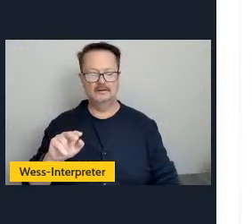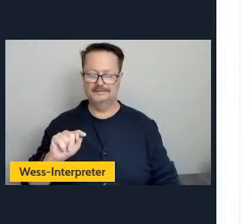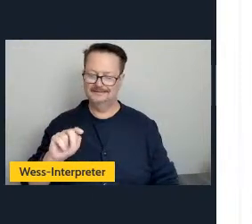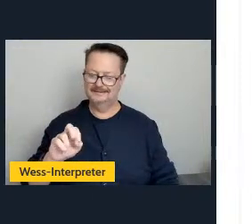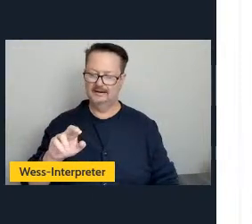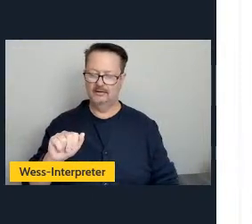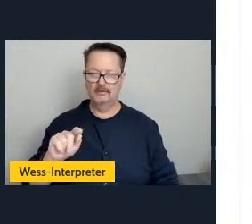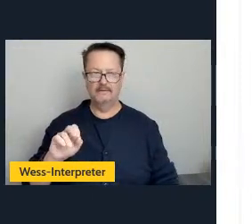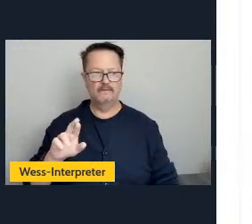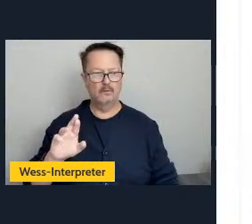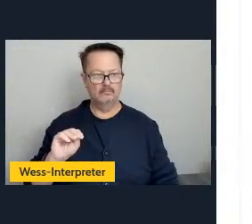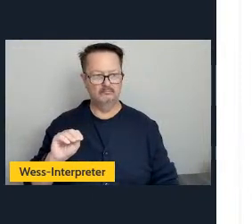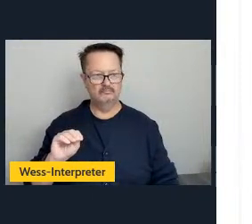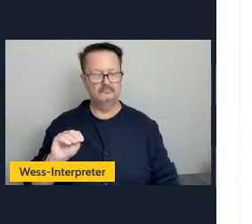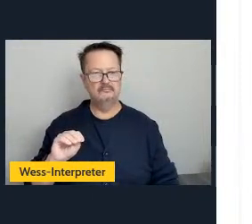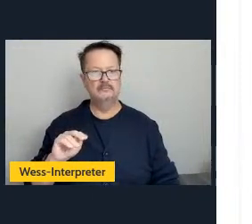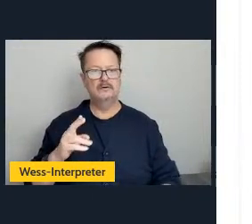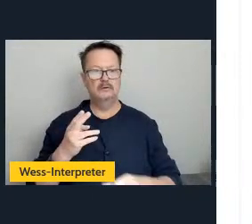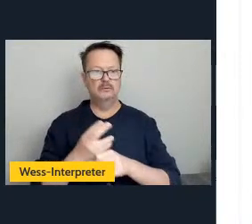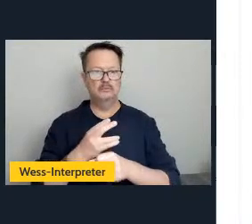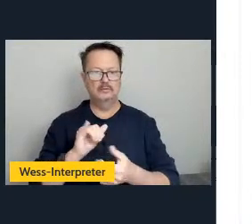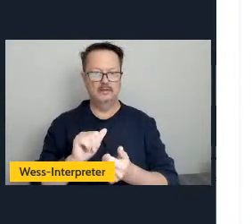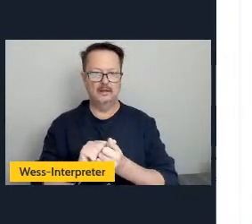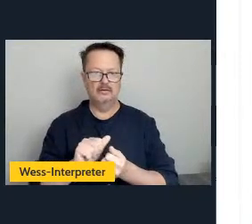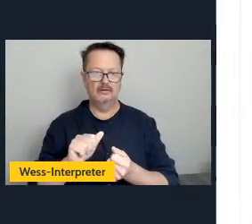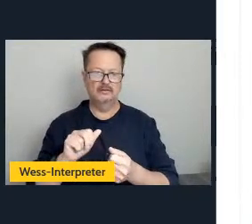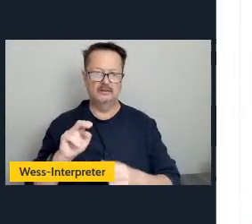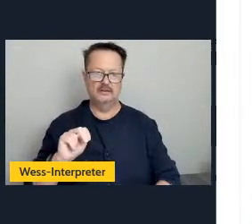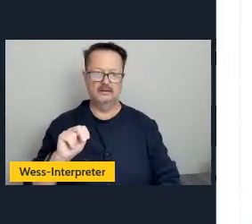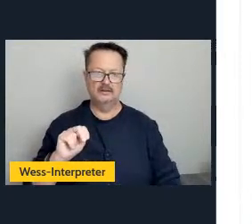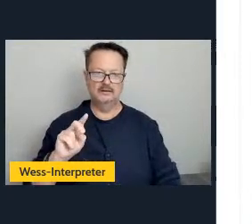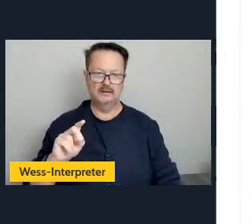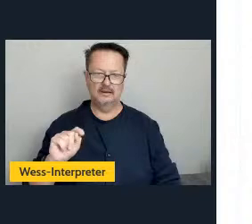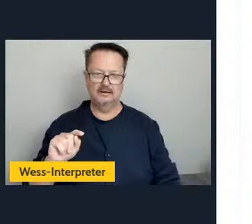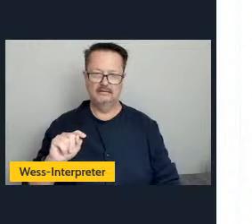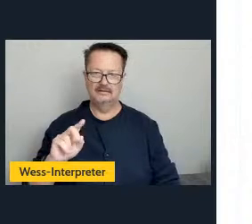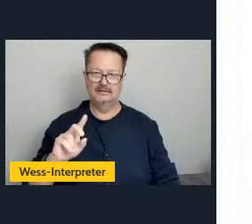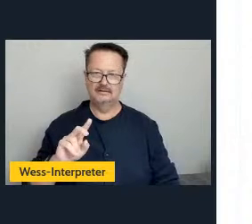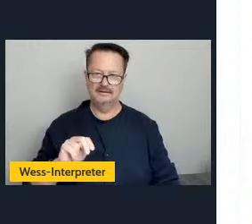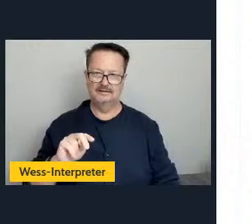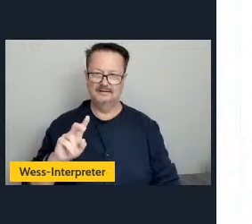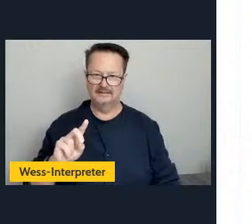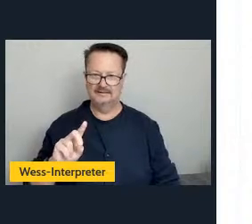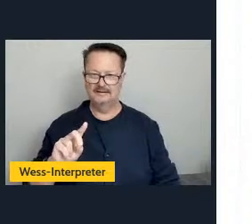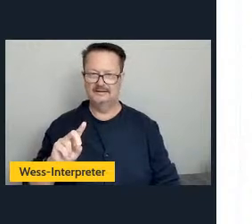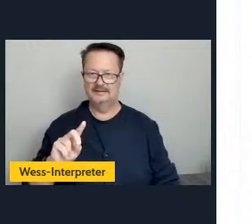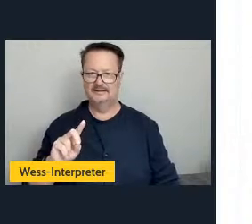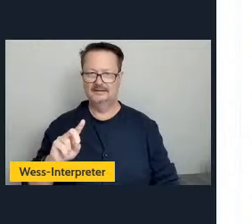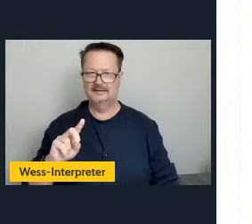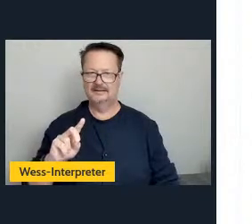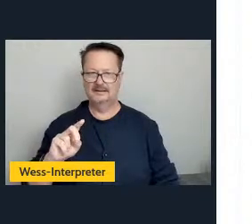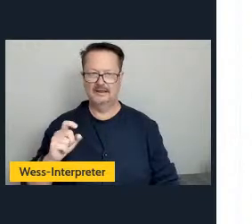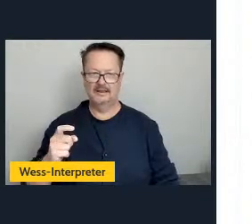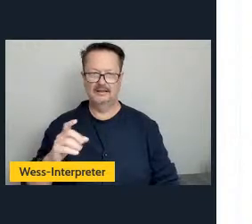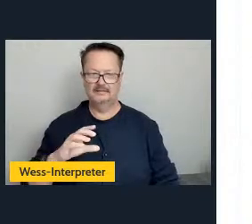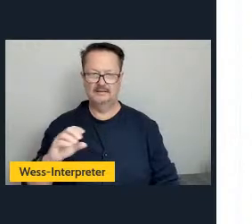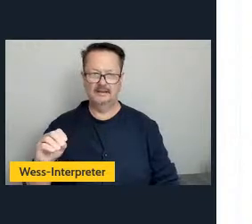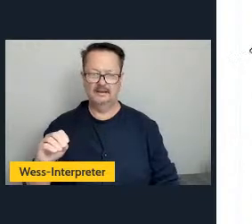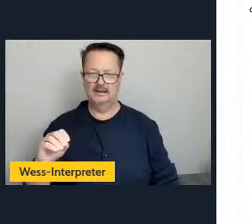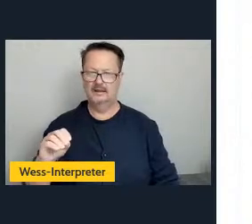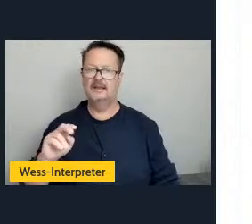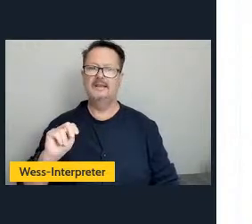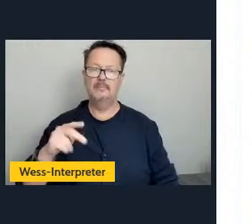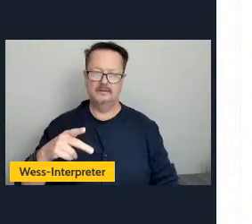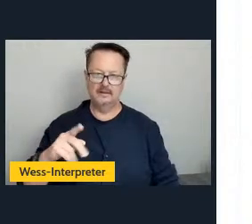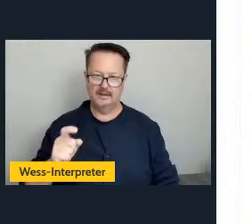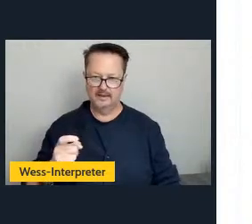So you initialize it with npx proton new from this project and then hybrid module. And let's dive